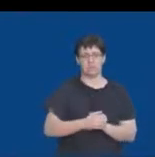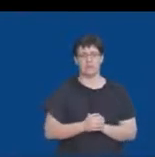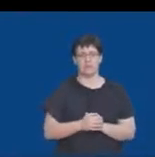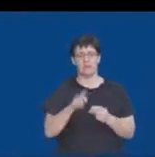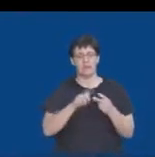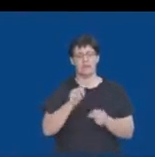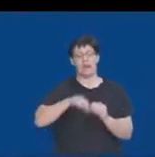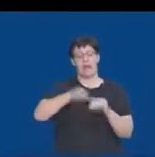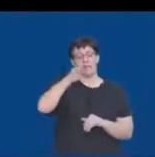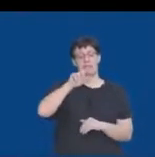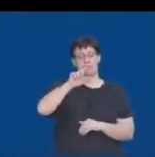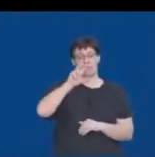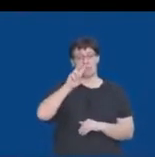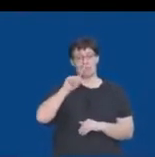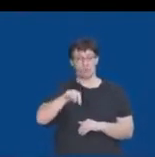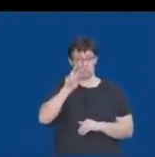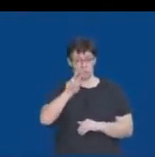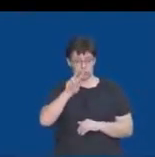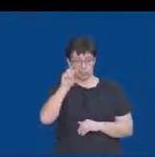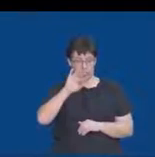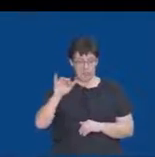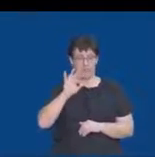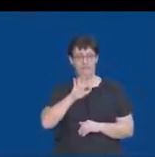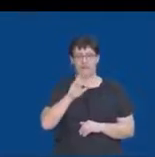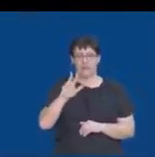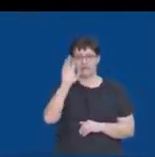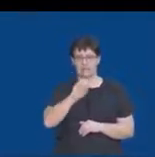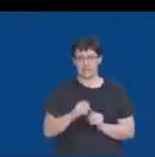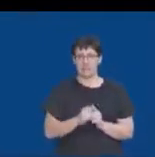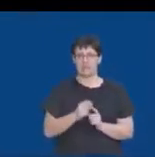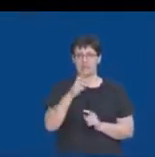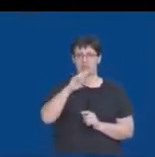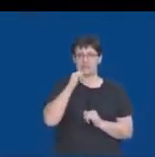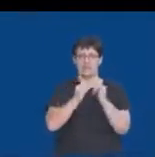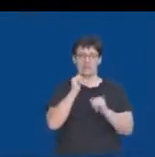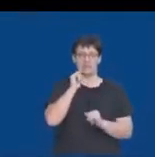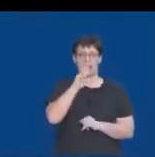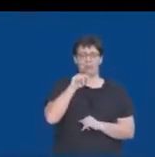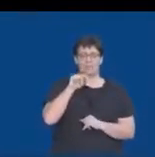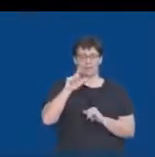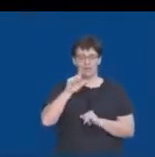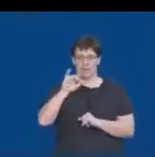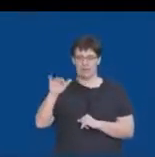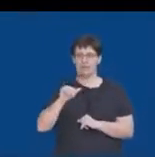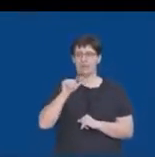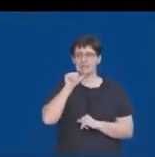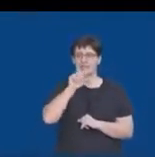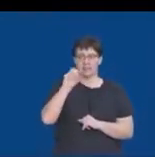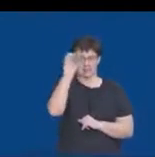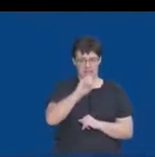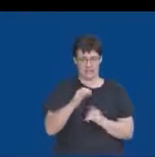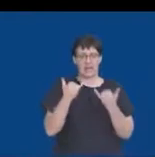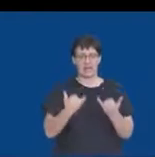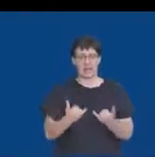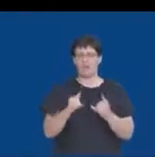to 7.2 million, which is 58%. Finally, 2011, it's 8.7 million at 60%. And now we've